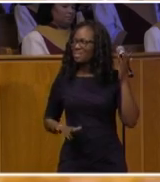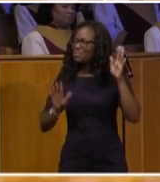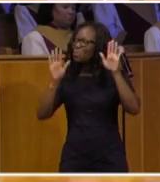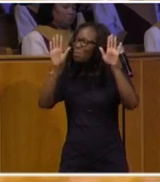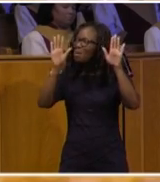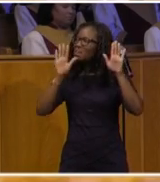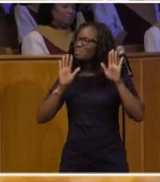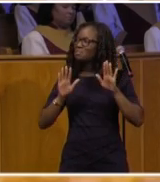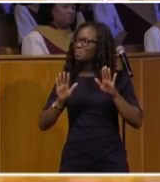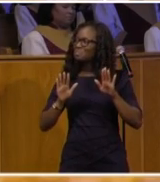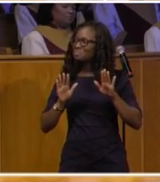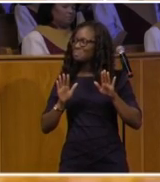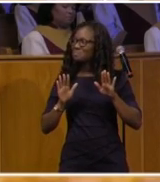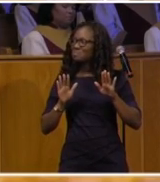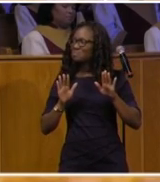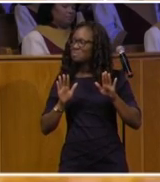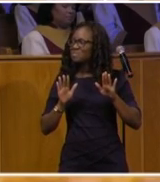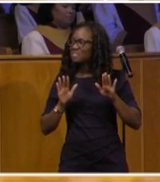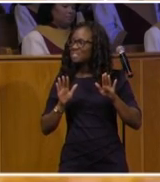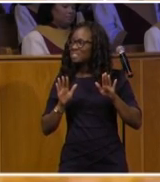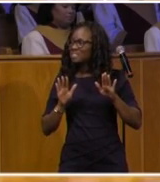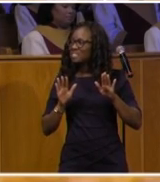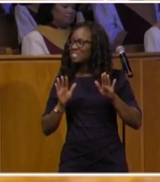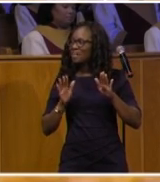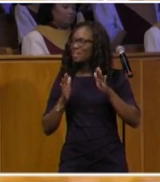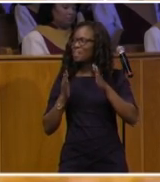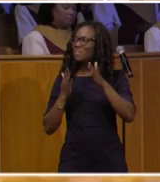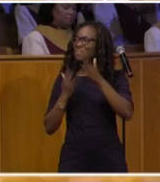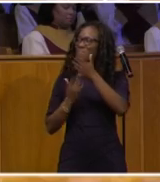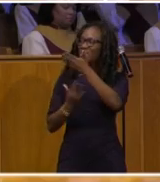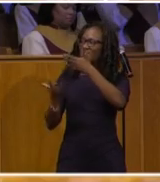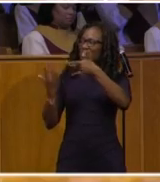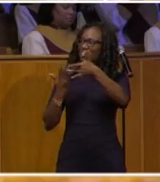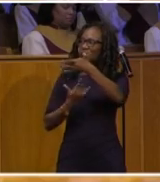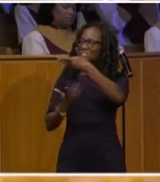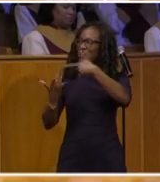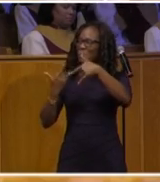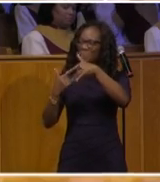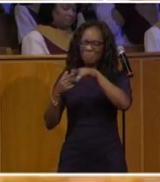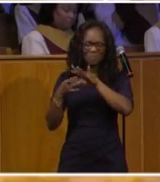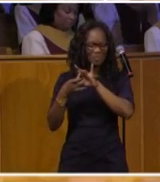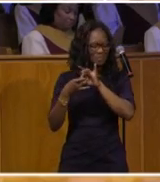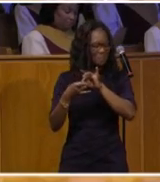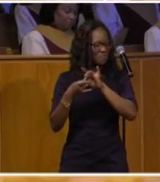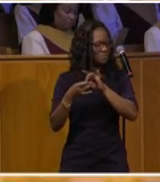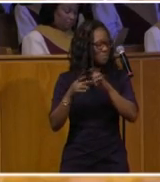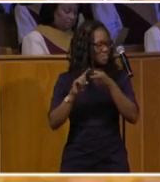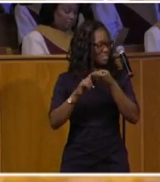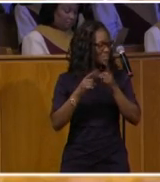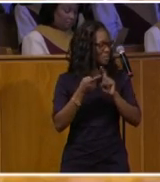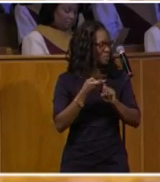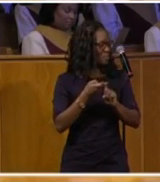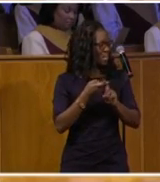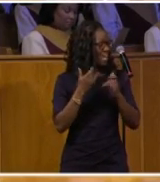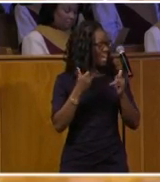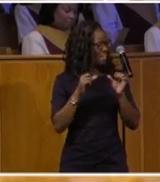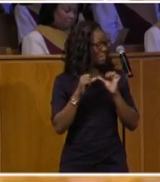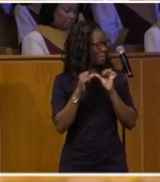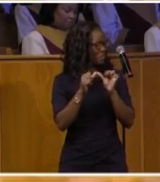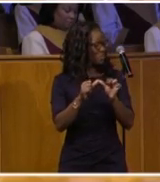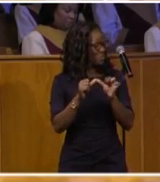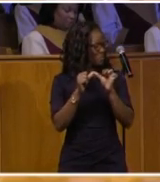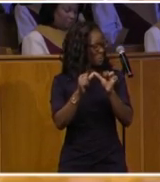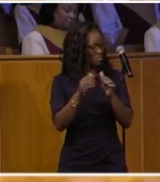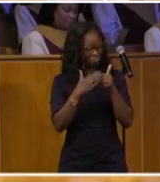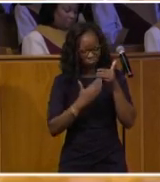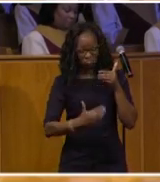wonderful. It's the fellowship, the friendship, and it goes on the rest of